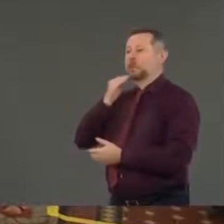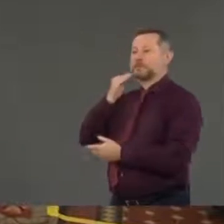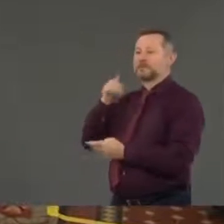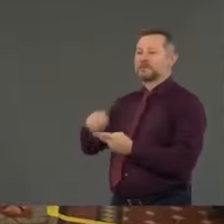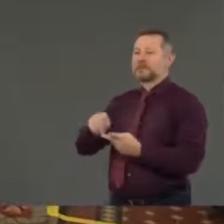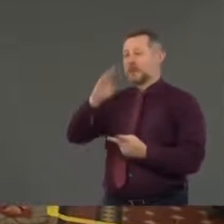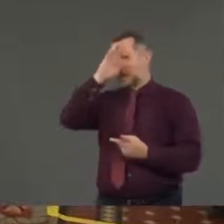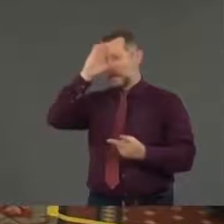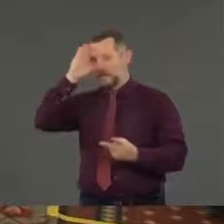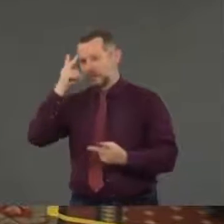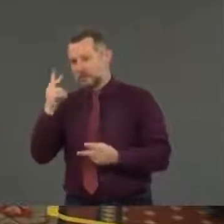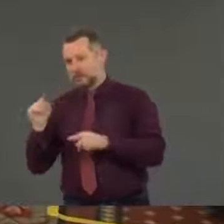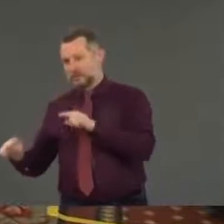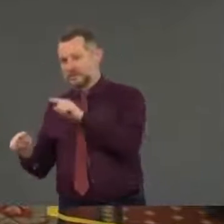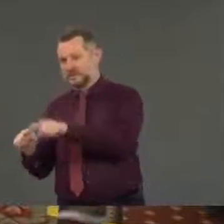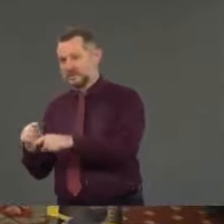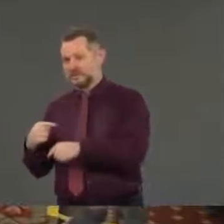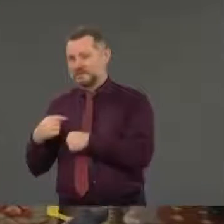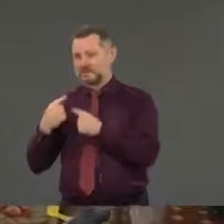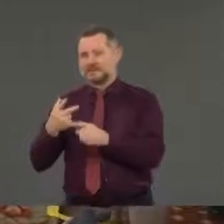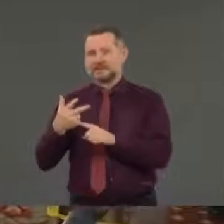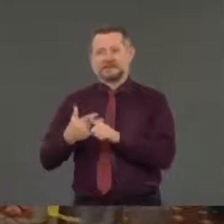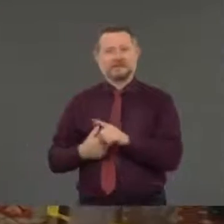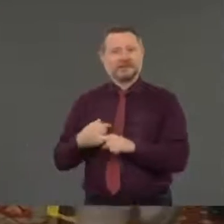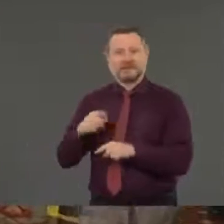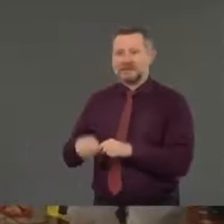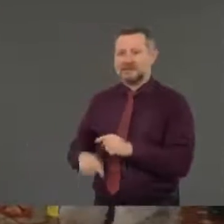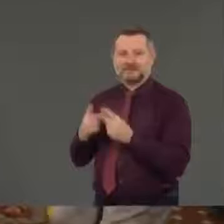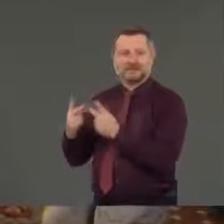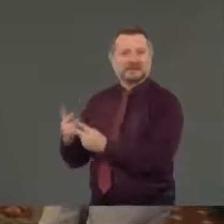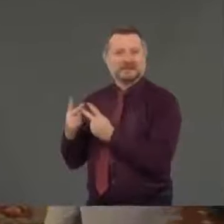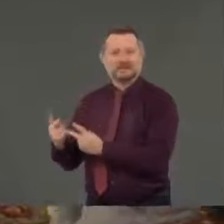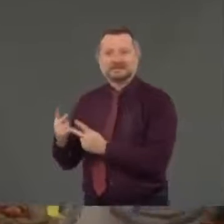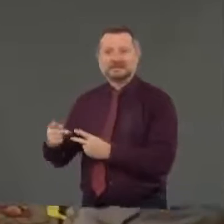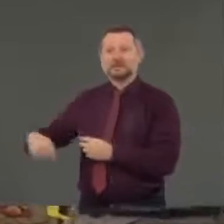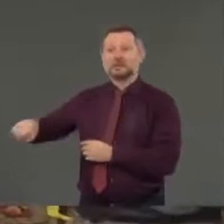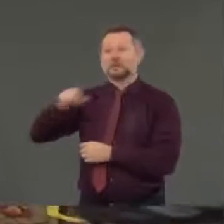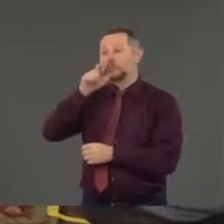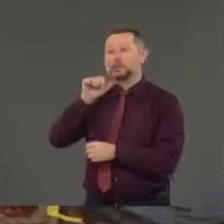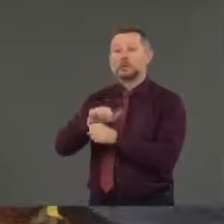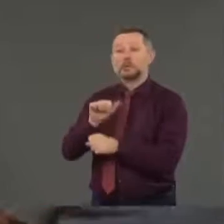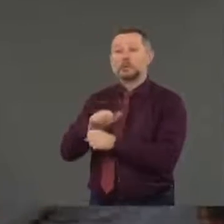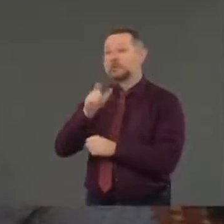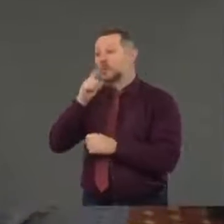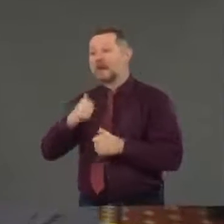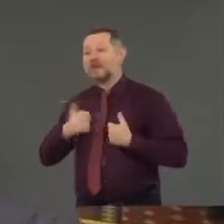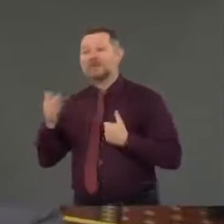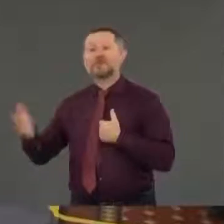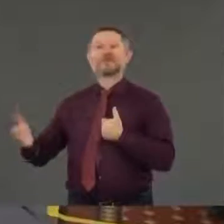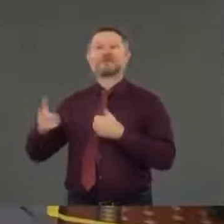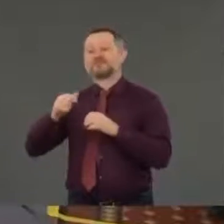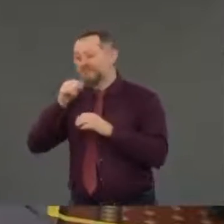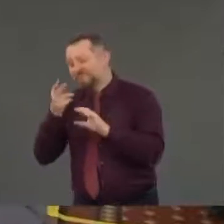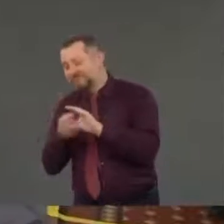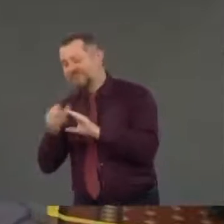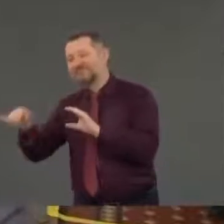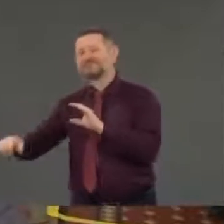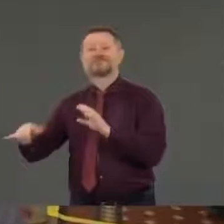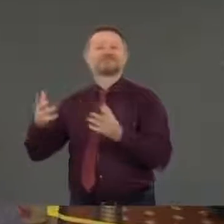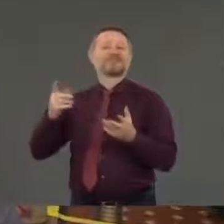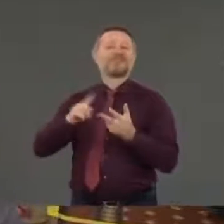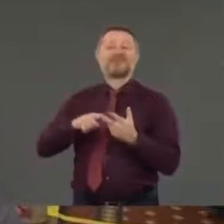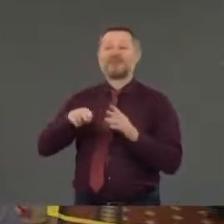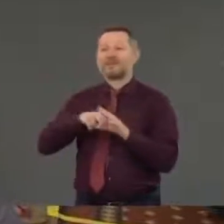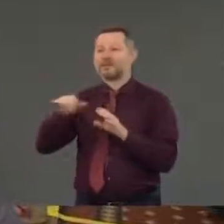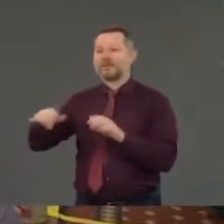this period of time where people couldn't visit, people in the hospitals and in the group homes, they basically didn't have an advocate by not having their